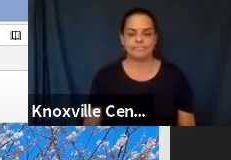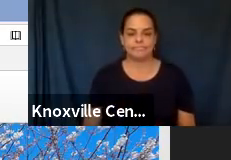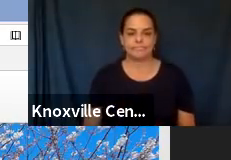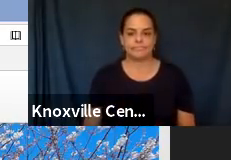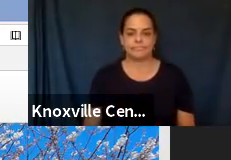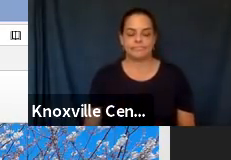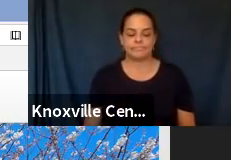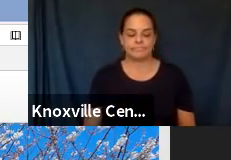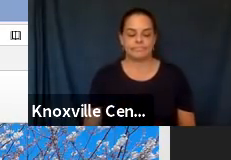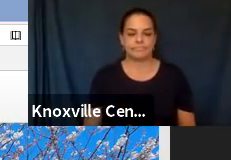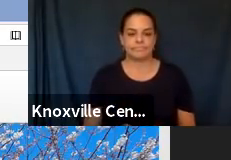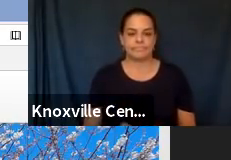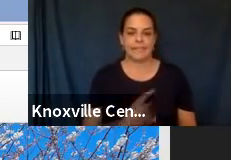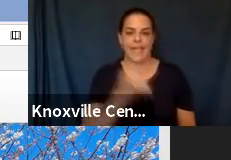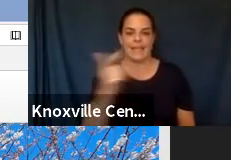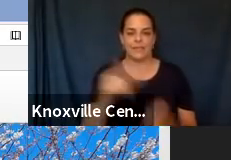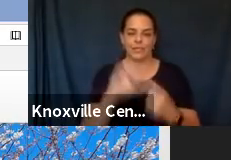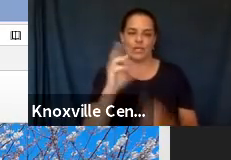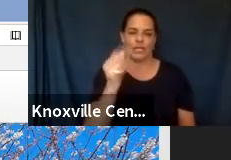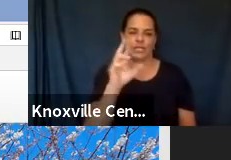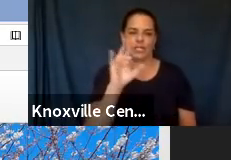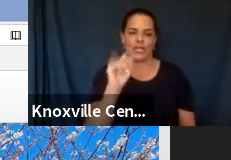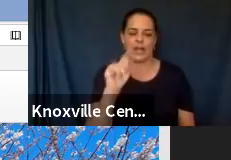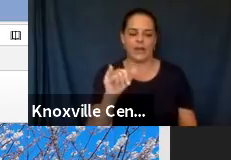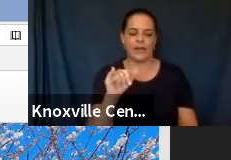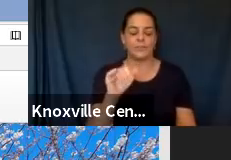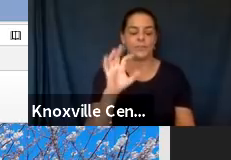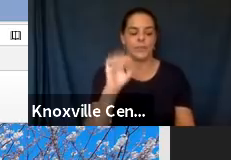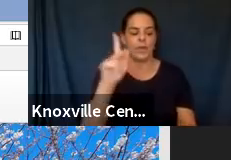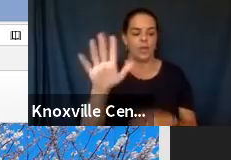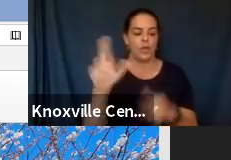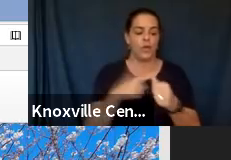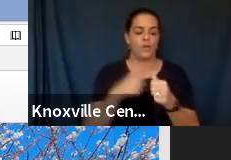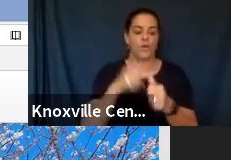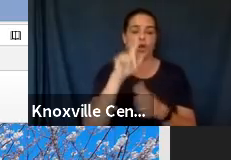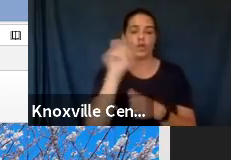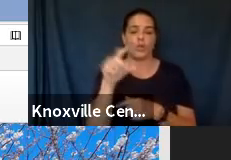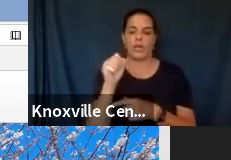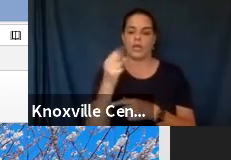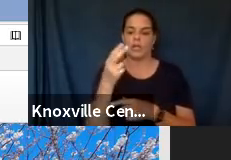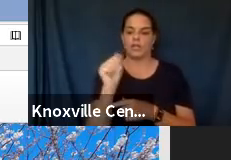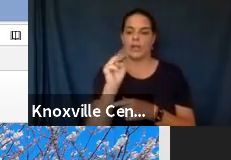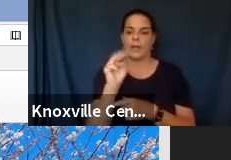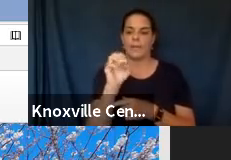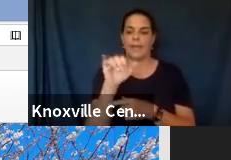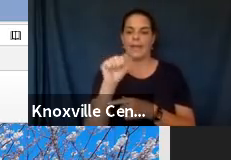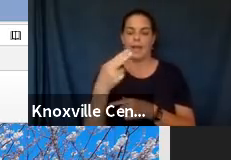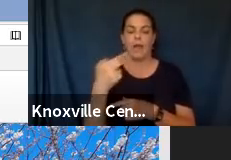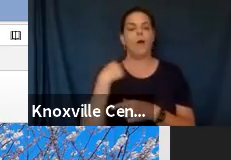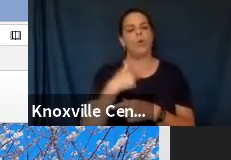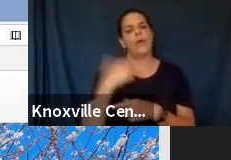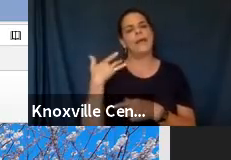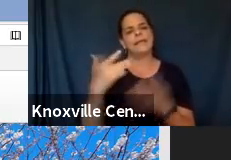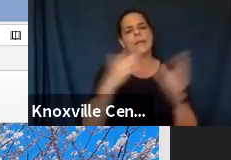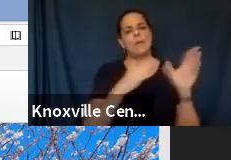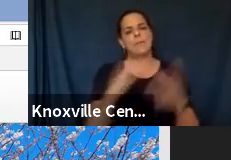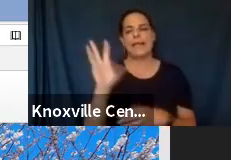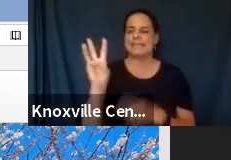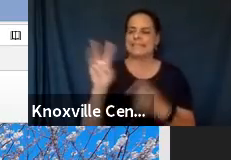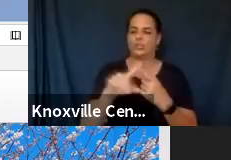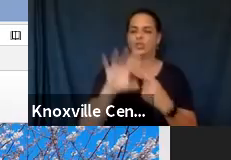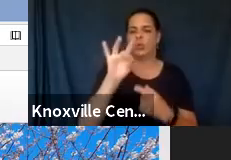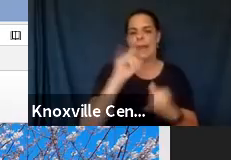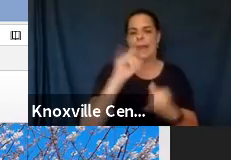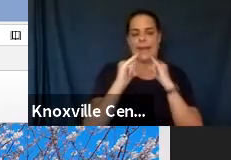Yes, I will give that to Charity. So to your first question, Dr. Shumia, we typically plan 6 to 8 interviews per day